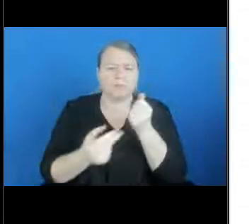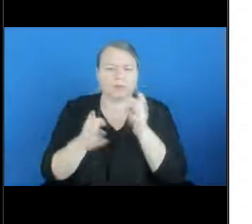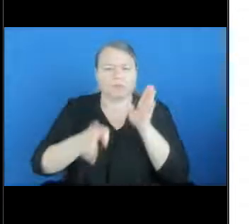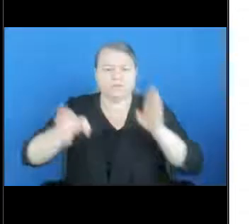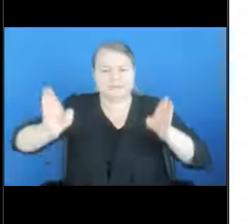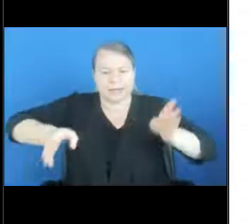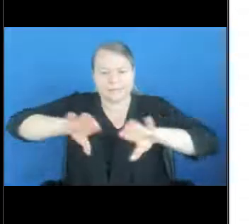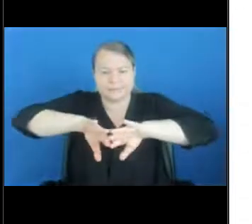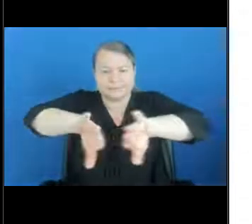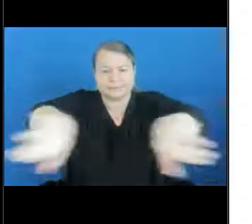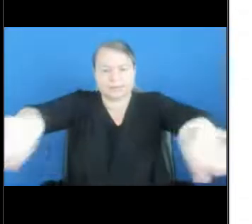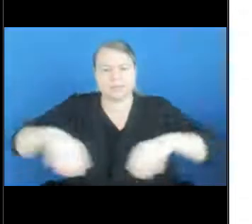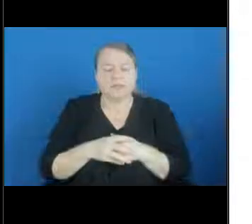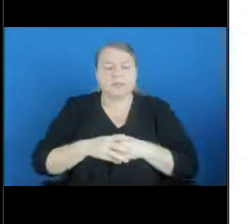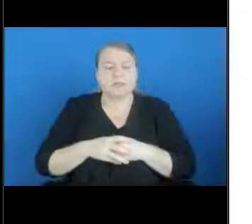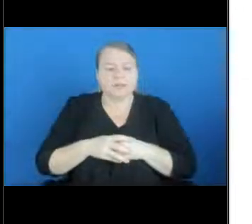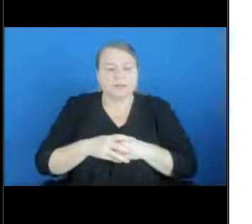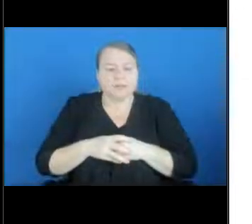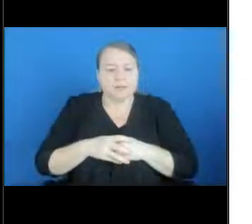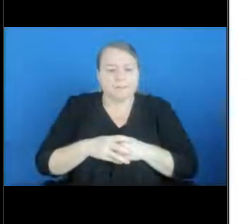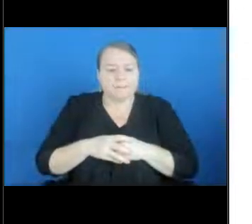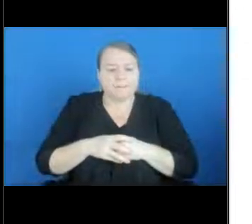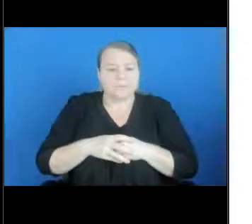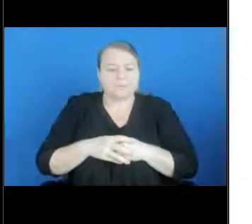is the modification of